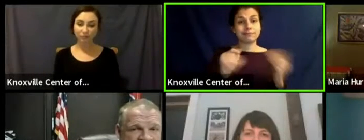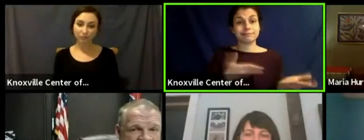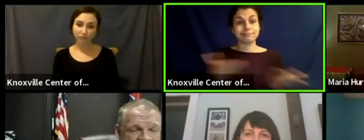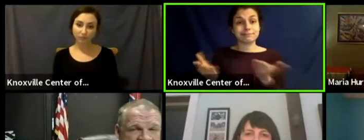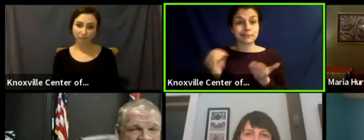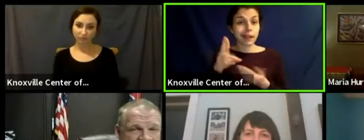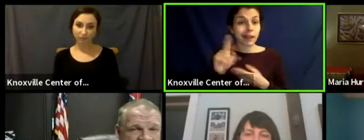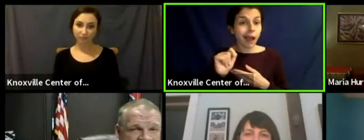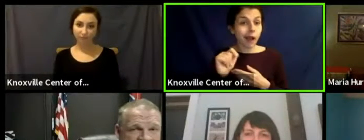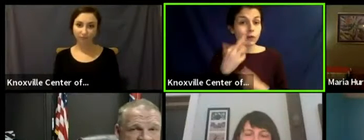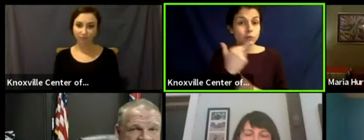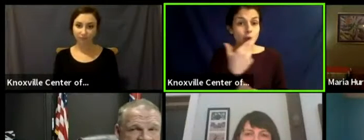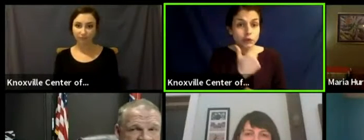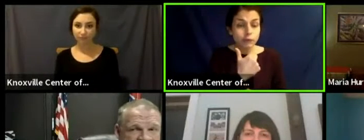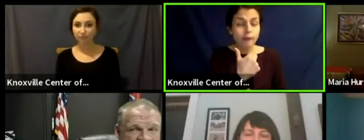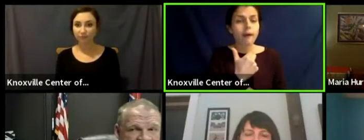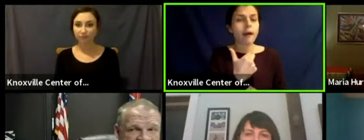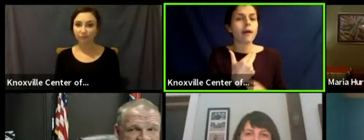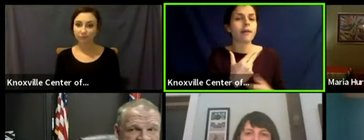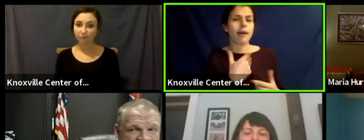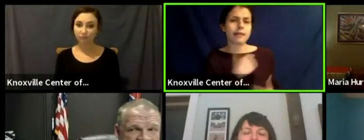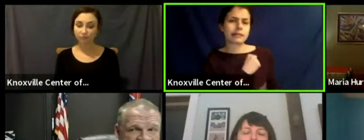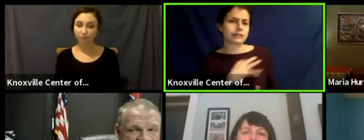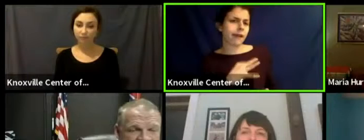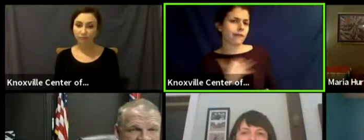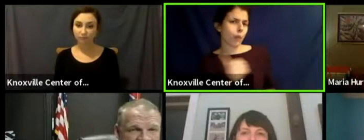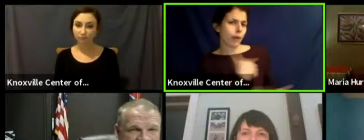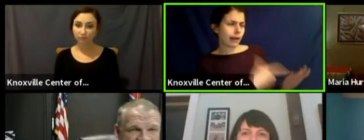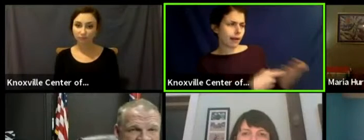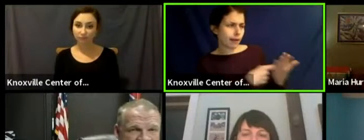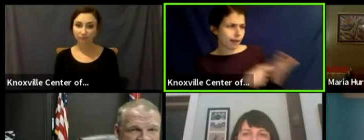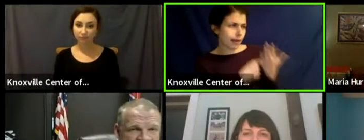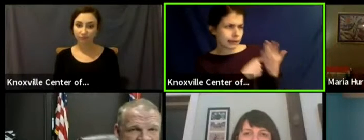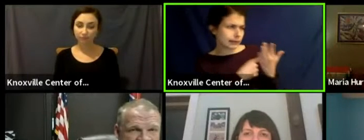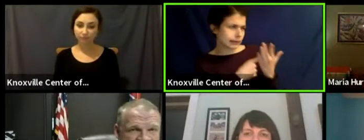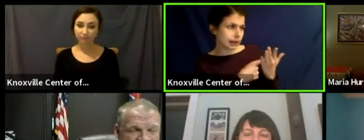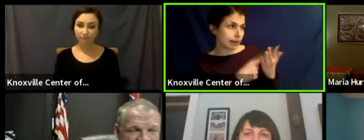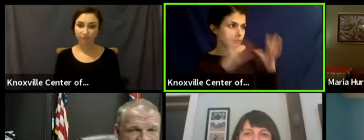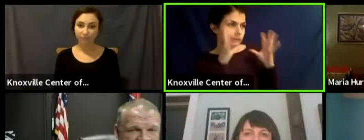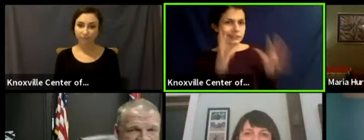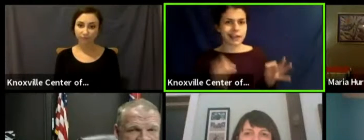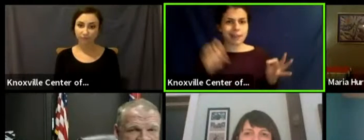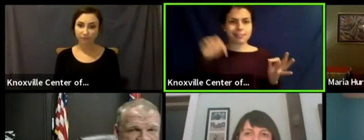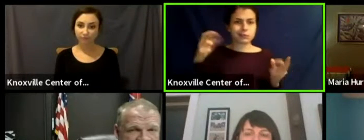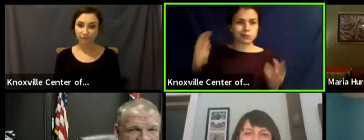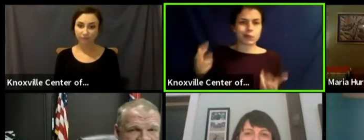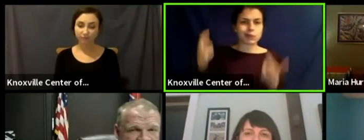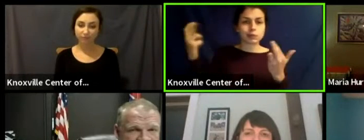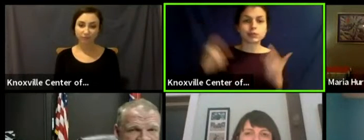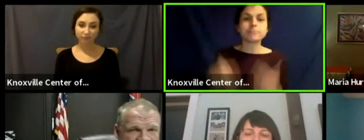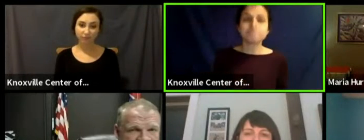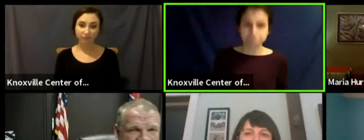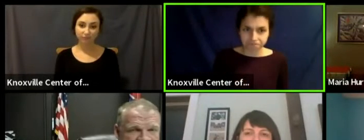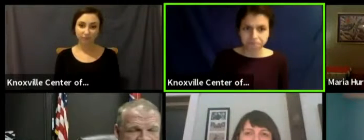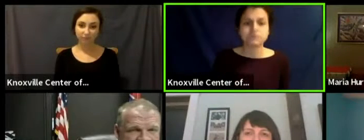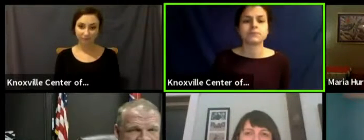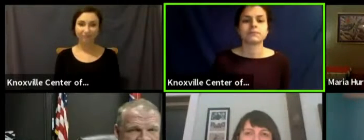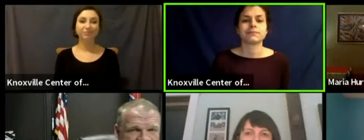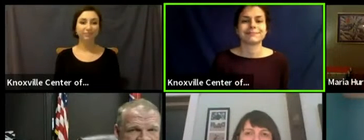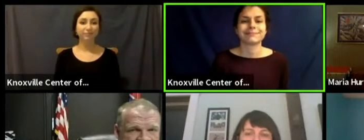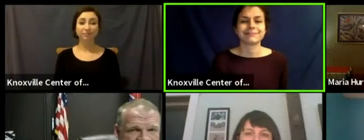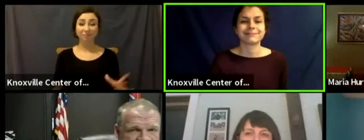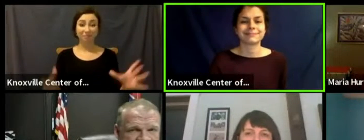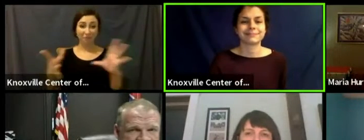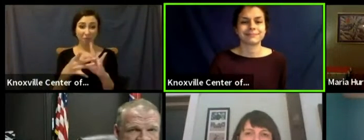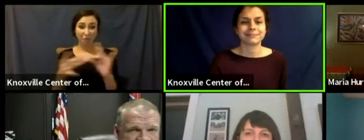thinking about it and having some conversations, came forward with this, because the message we want to send is you're